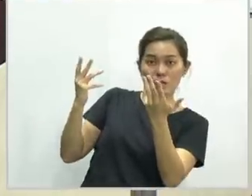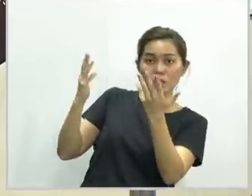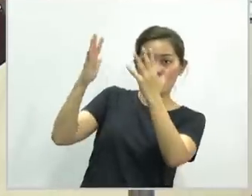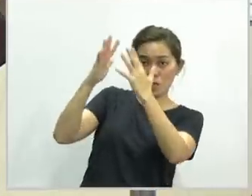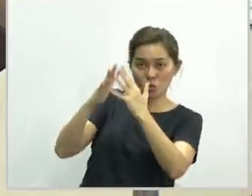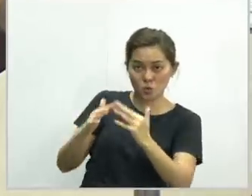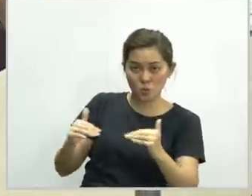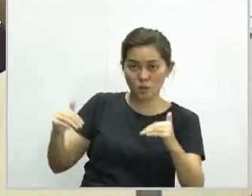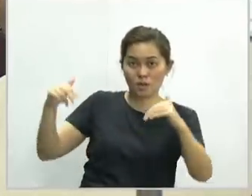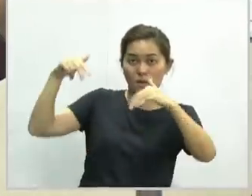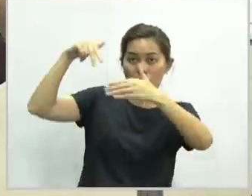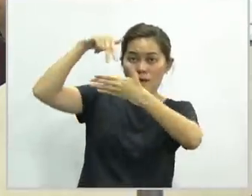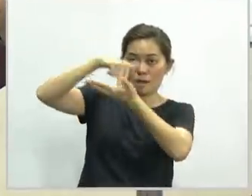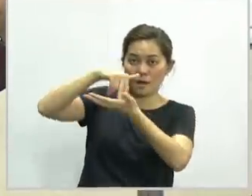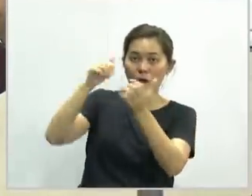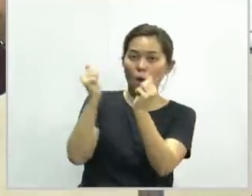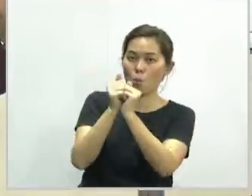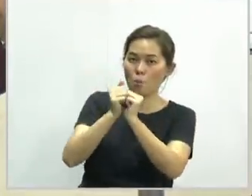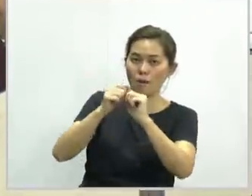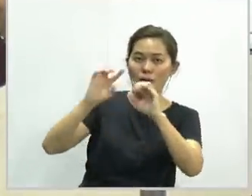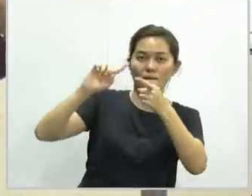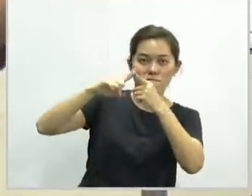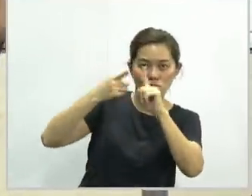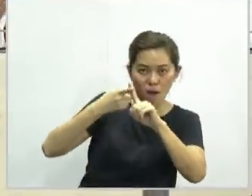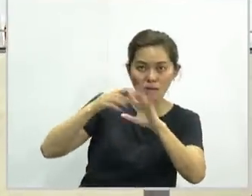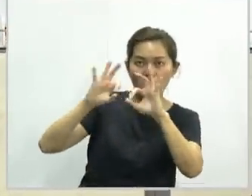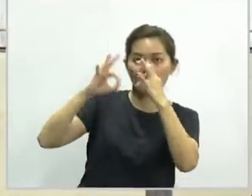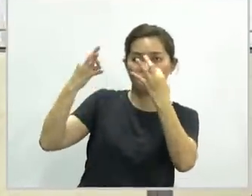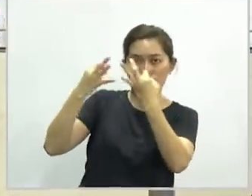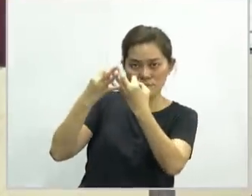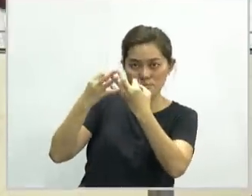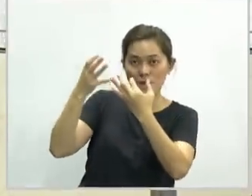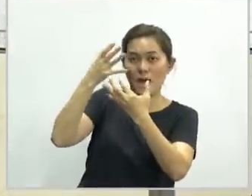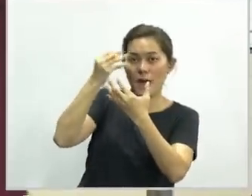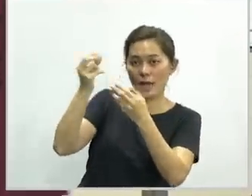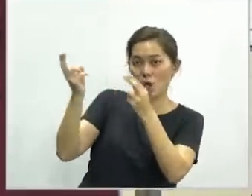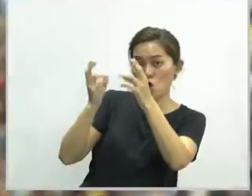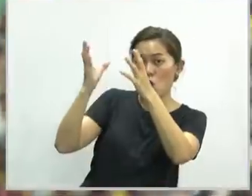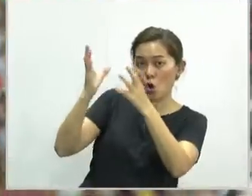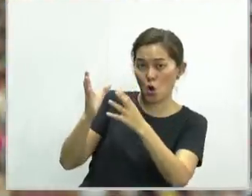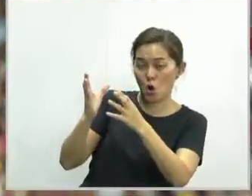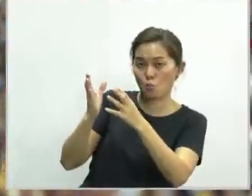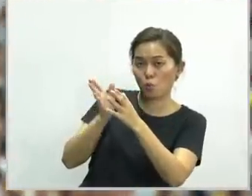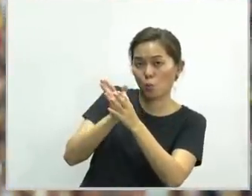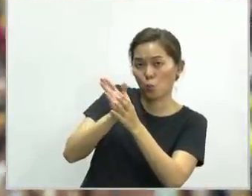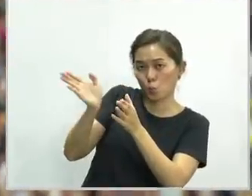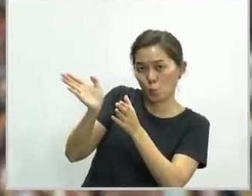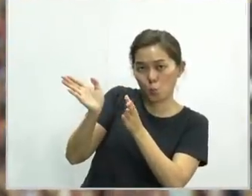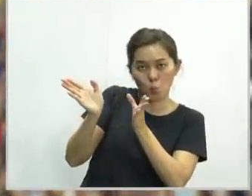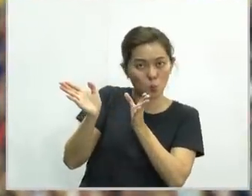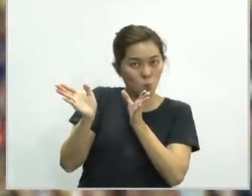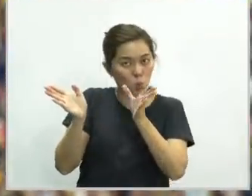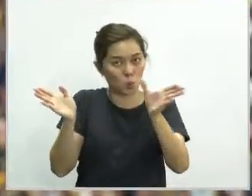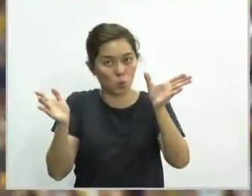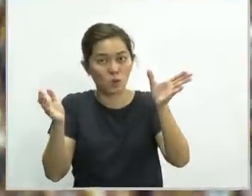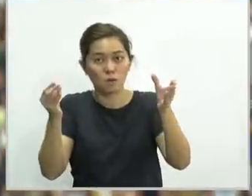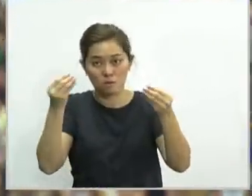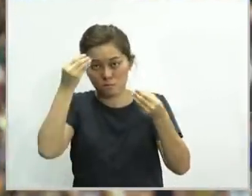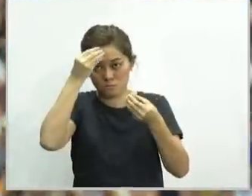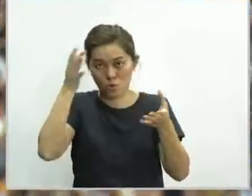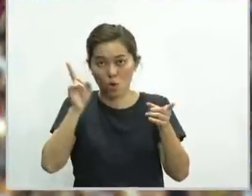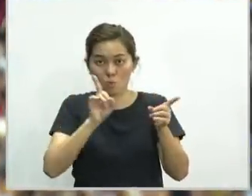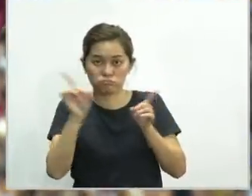up with your family and friends, and the stewards will direct you to